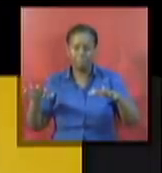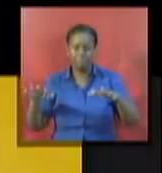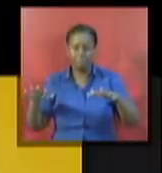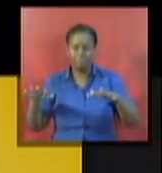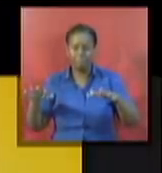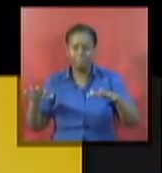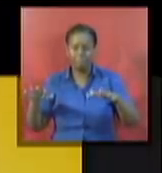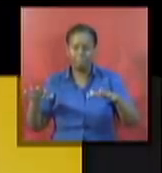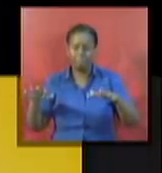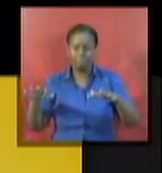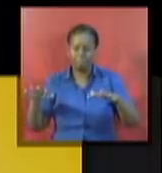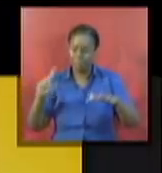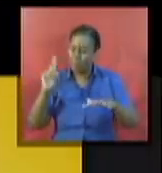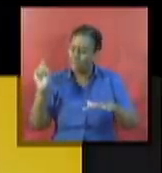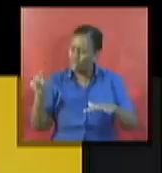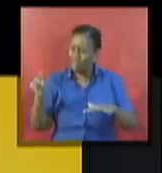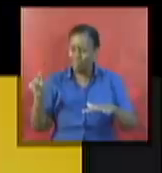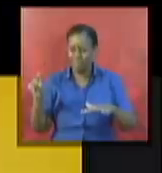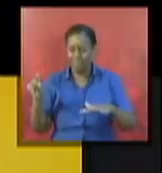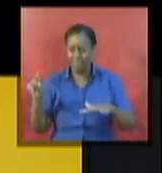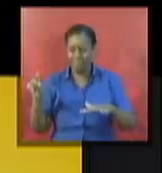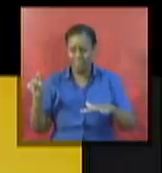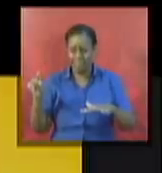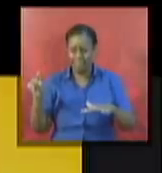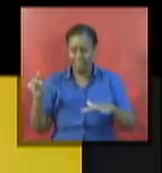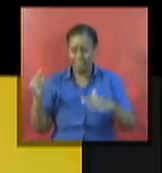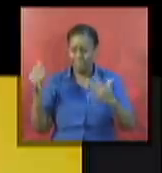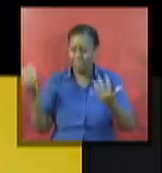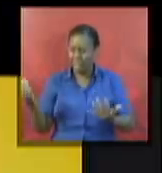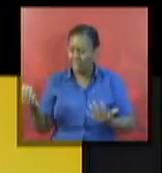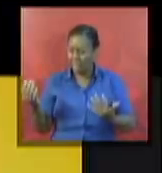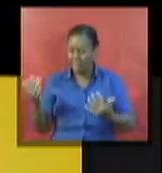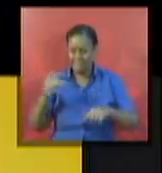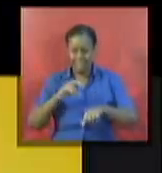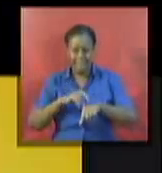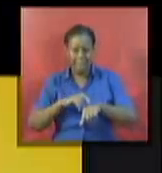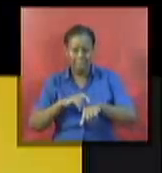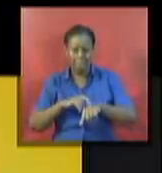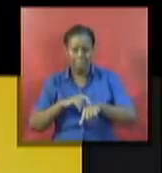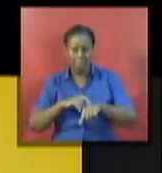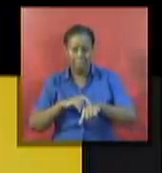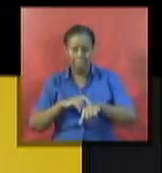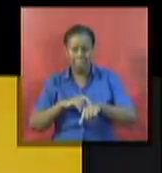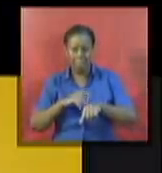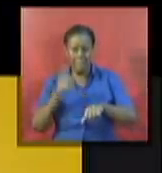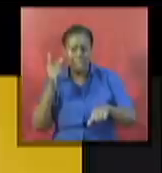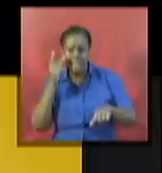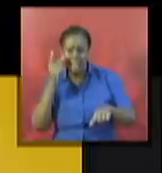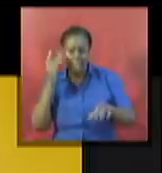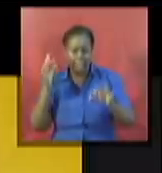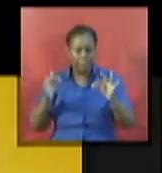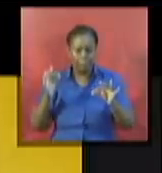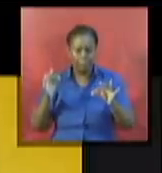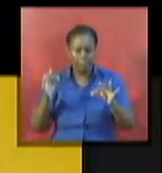there a backlog in or waiting time attached to a case being identified and that person being admitted